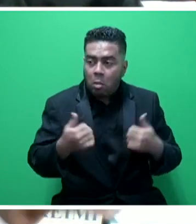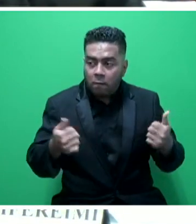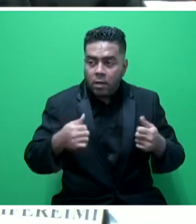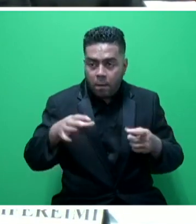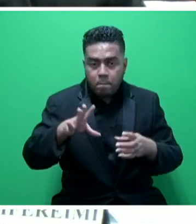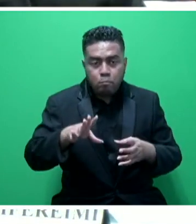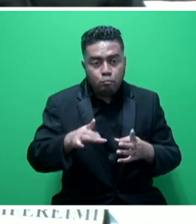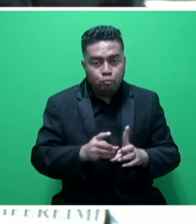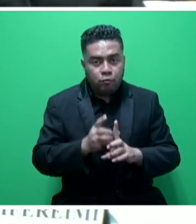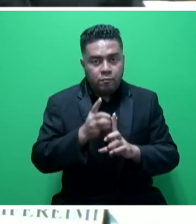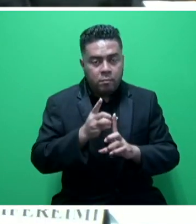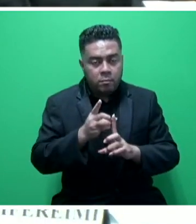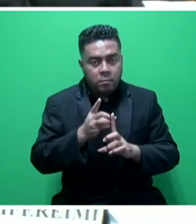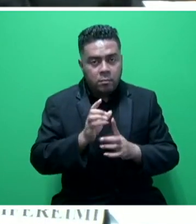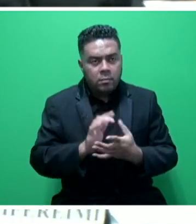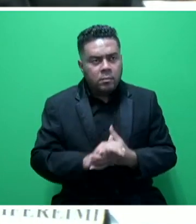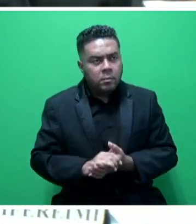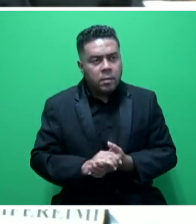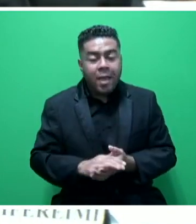the